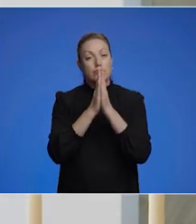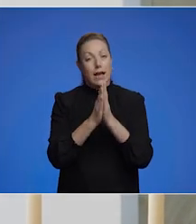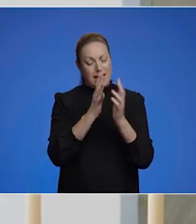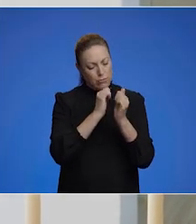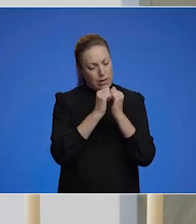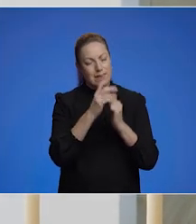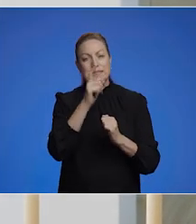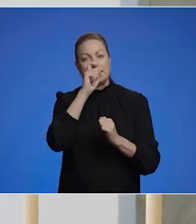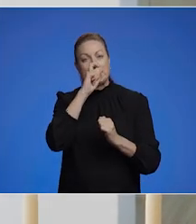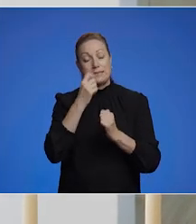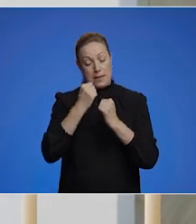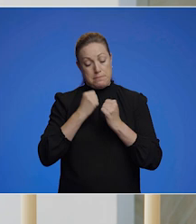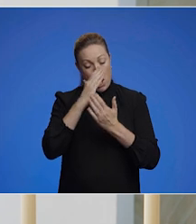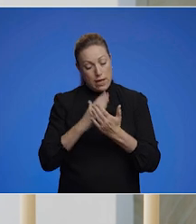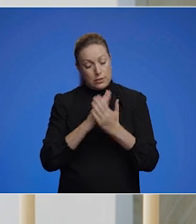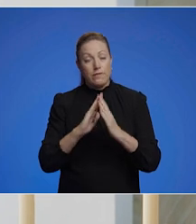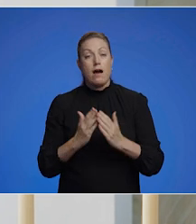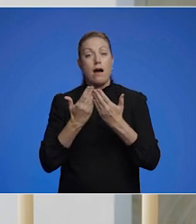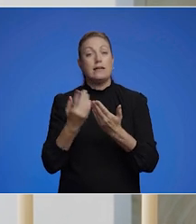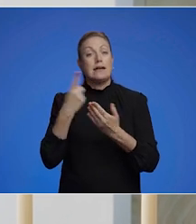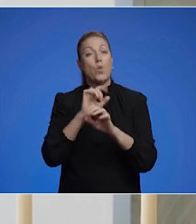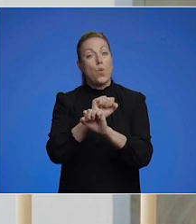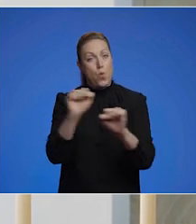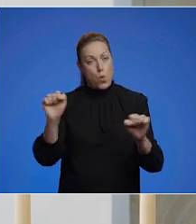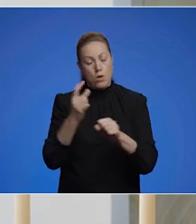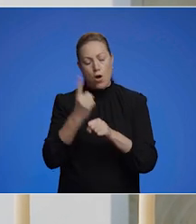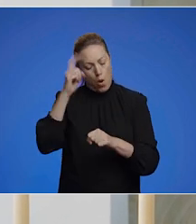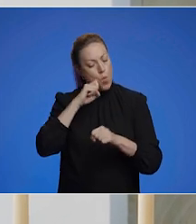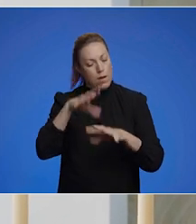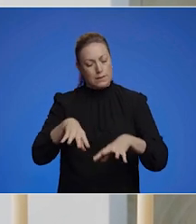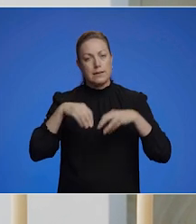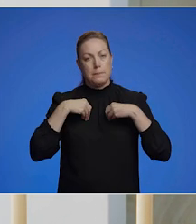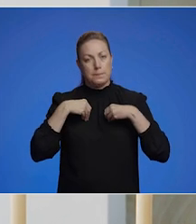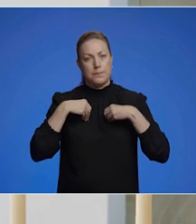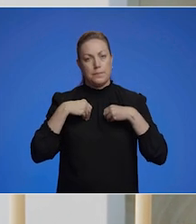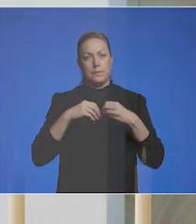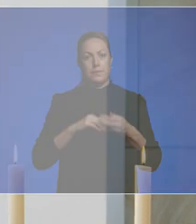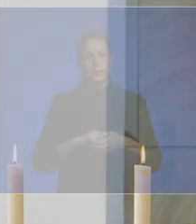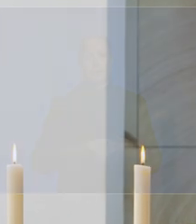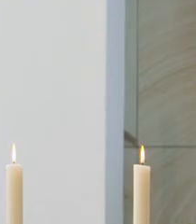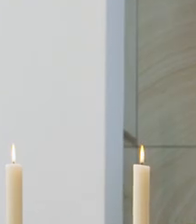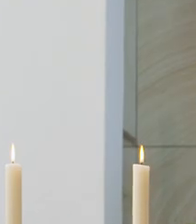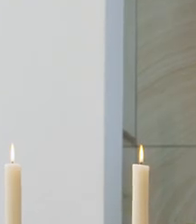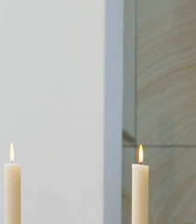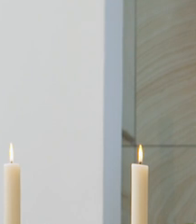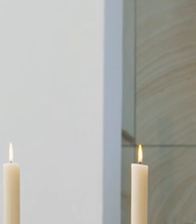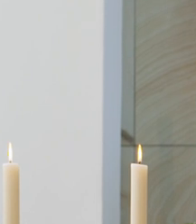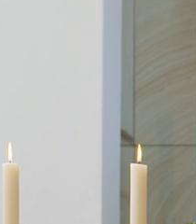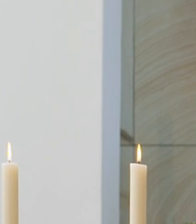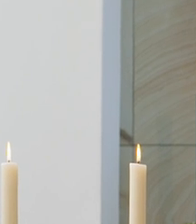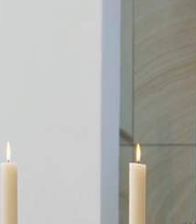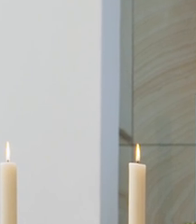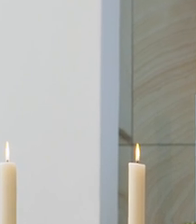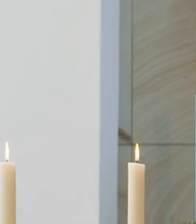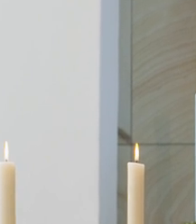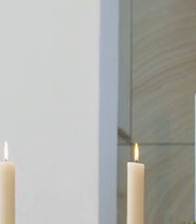Pray, brothers and sisters, that my sacrifice and yours may be acceptable to God, the Almighty Father. May the Lord accept the sacrifice at your hands